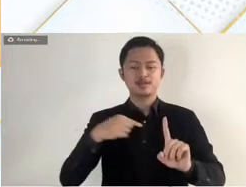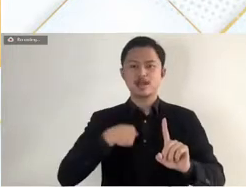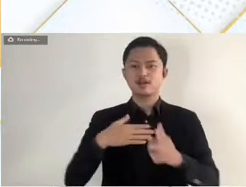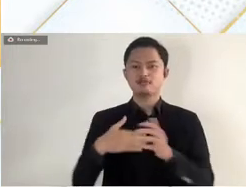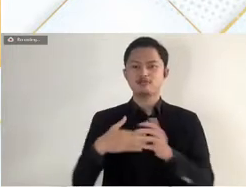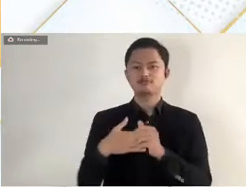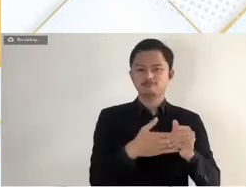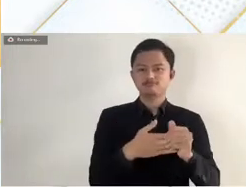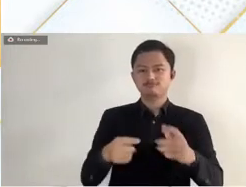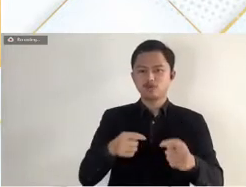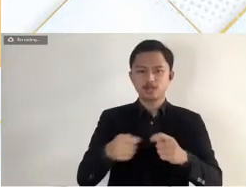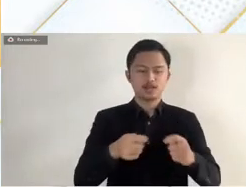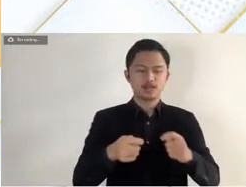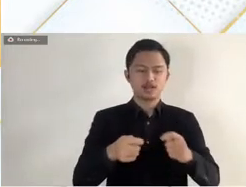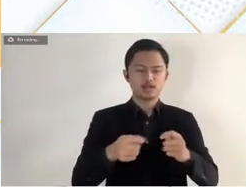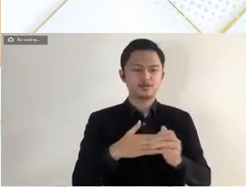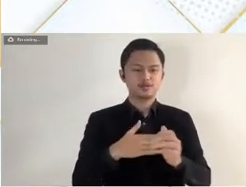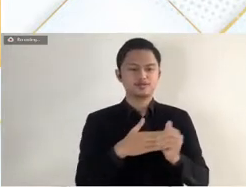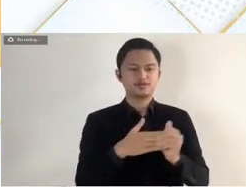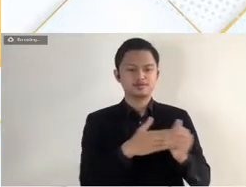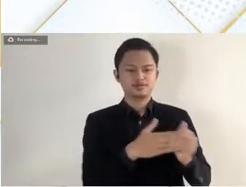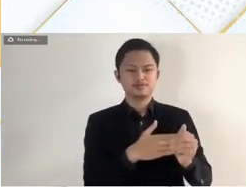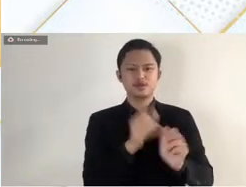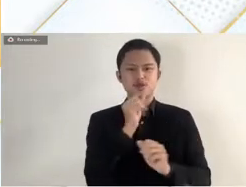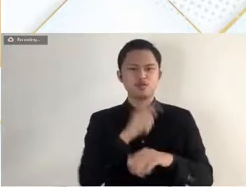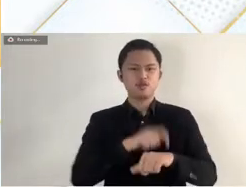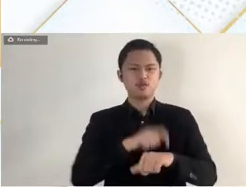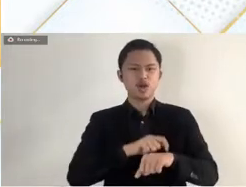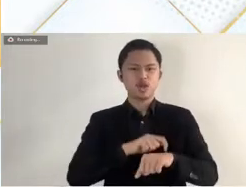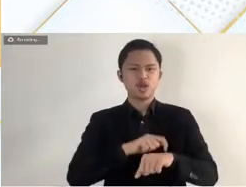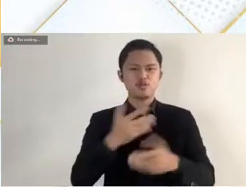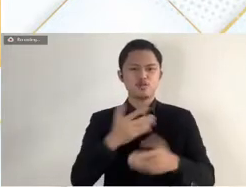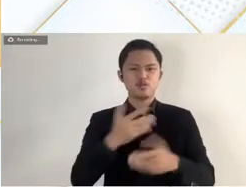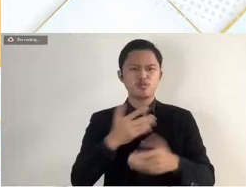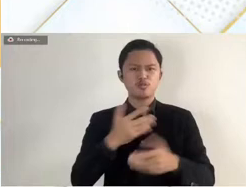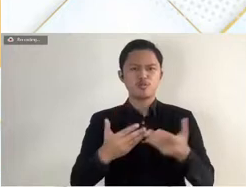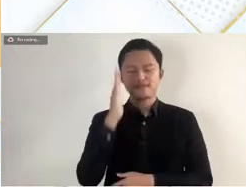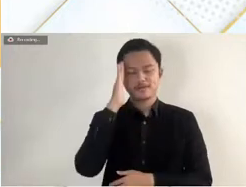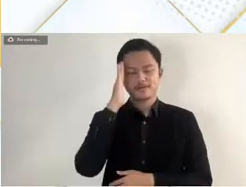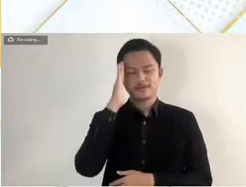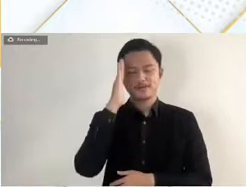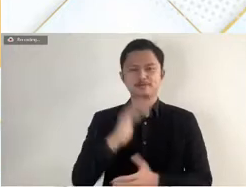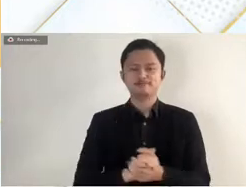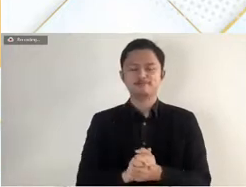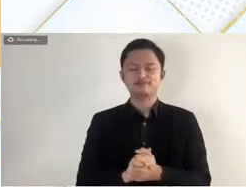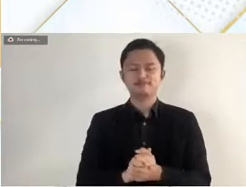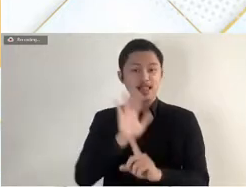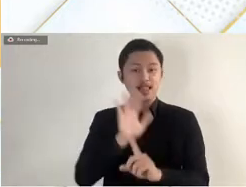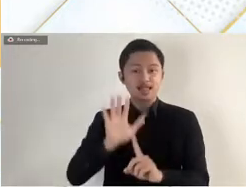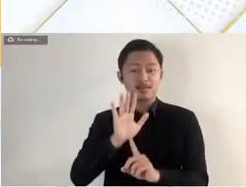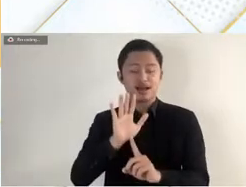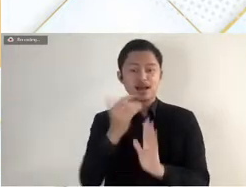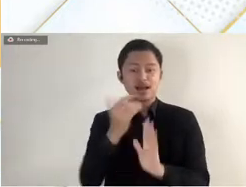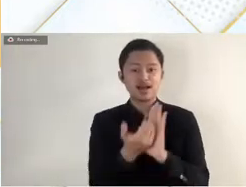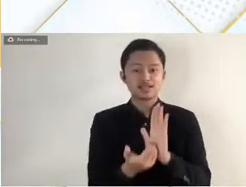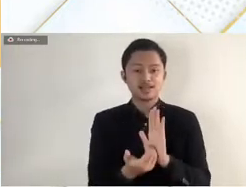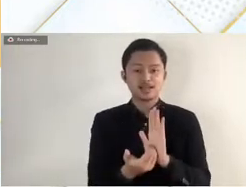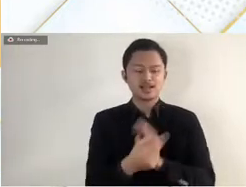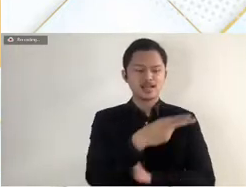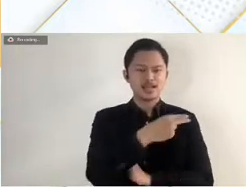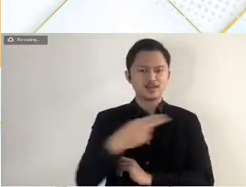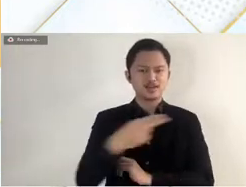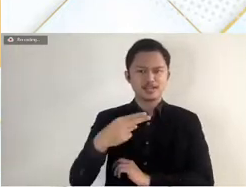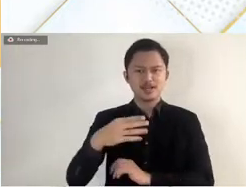event that will go for the next 2 hours. Now, a little background about our event. Indonesia and the Pacific Island